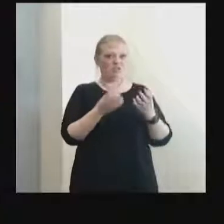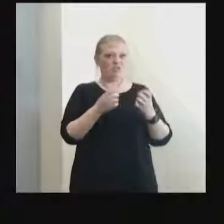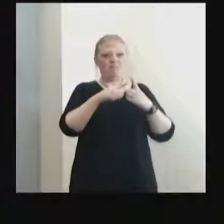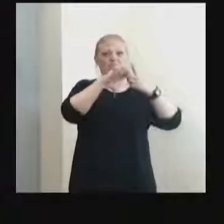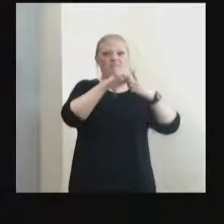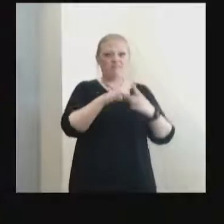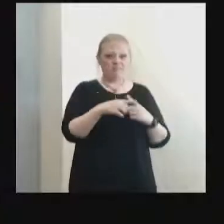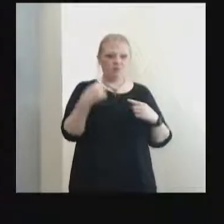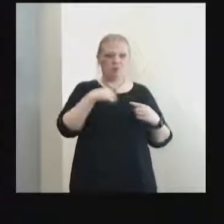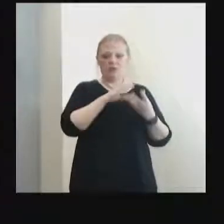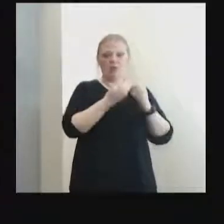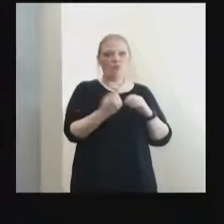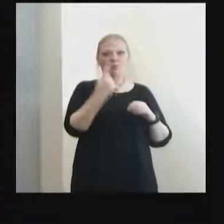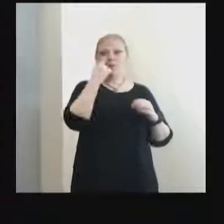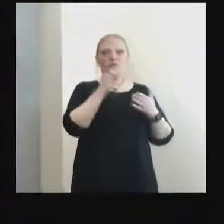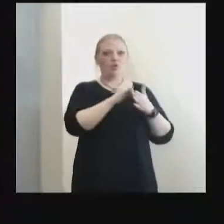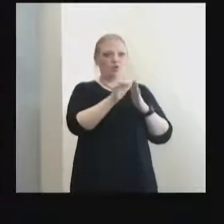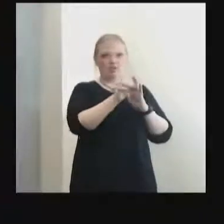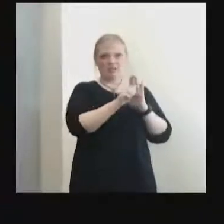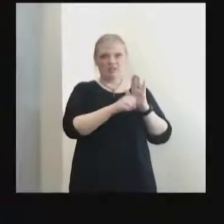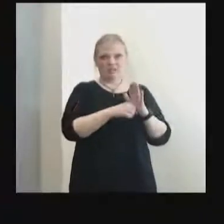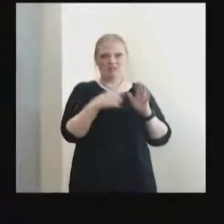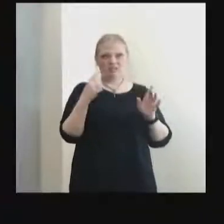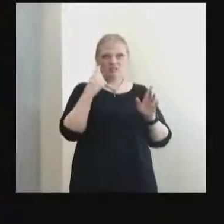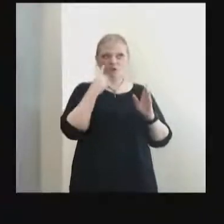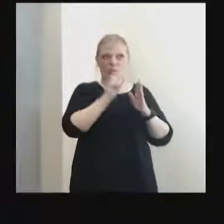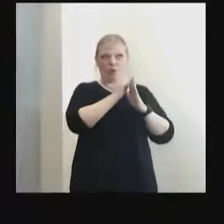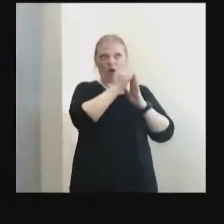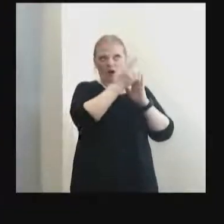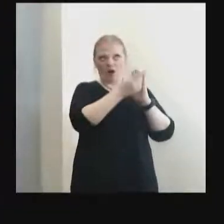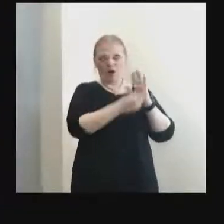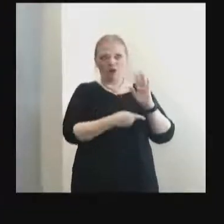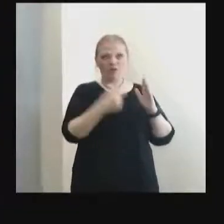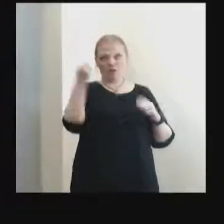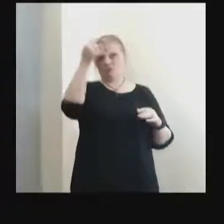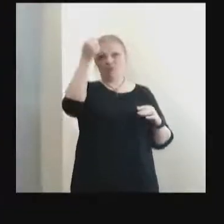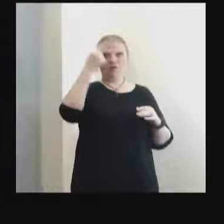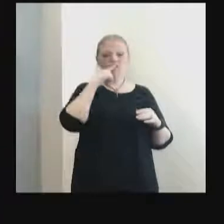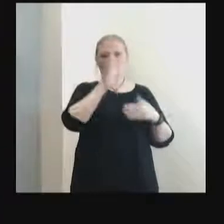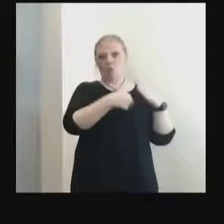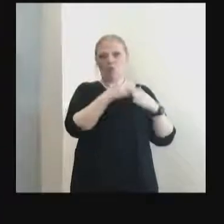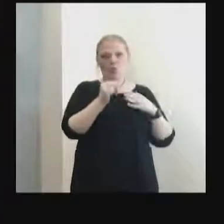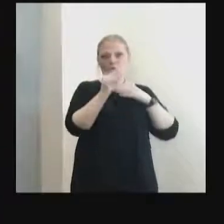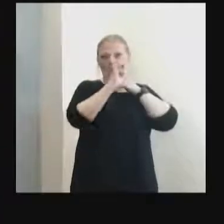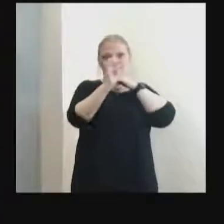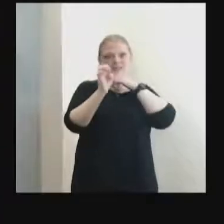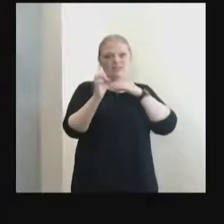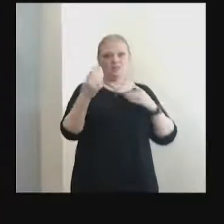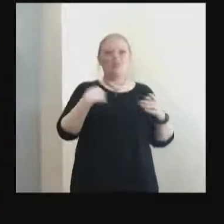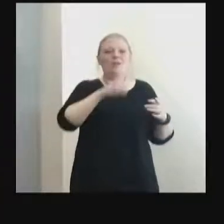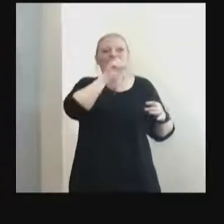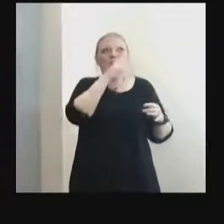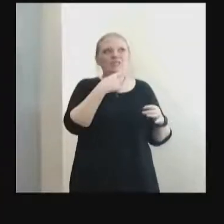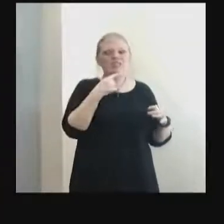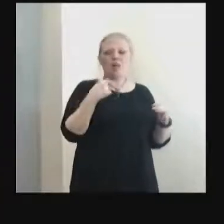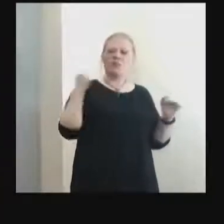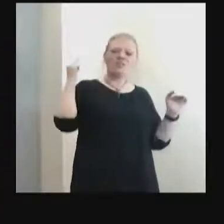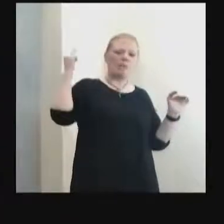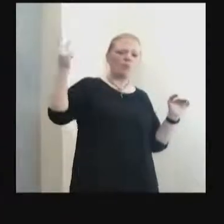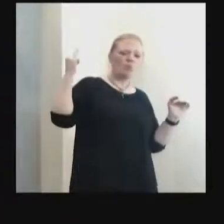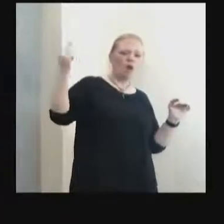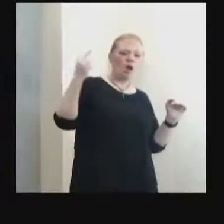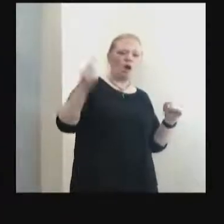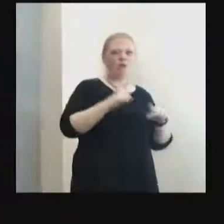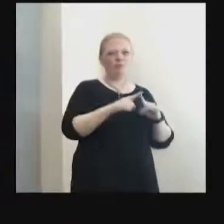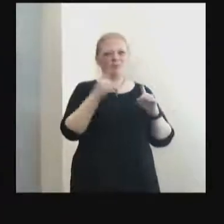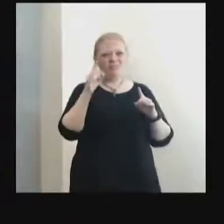We were number one in New York State, and for a while there, we basically were number one in the Northeast. We love saying we're number one. The problem is we were number one for